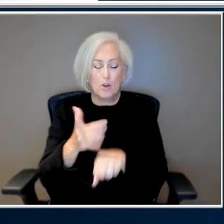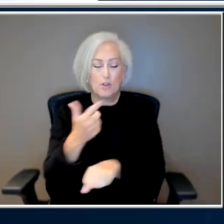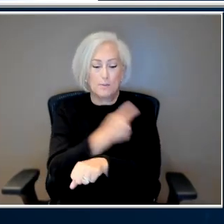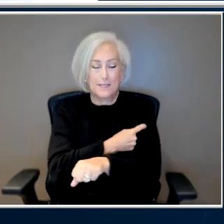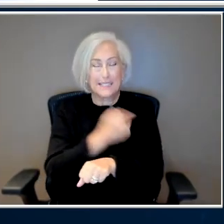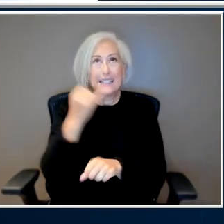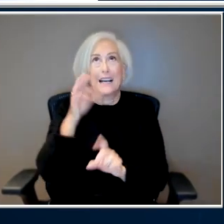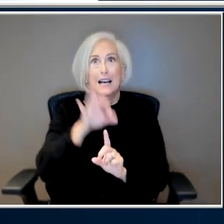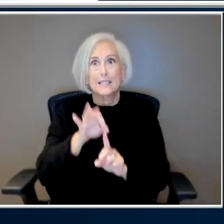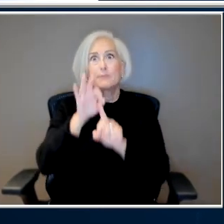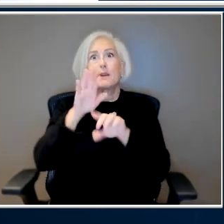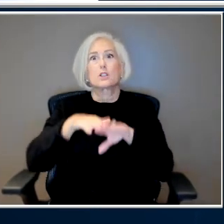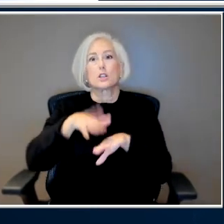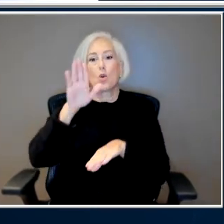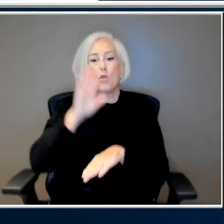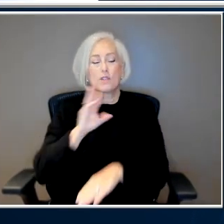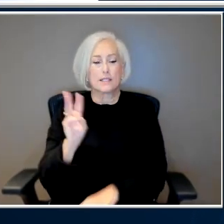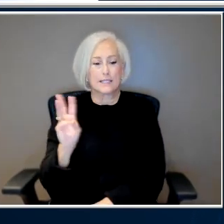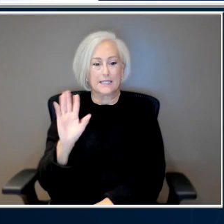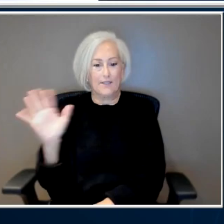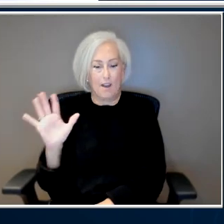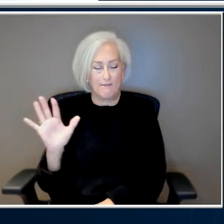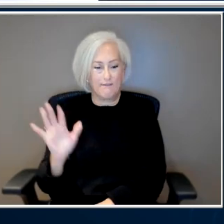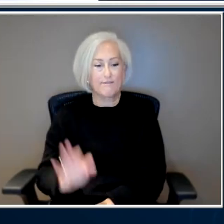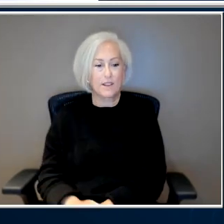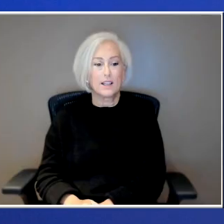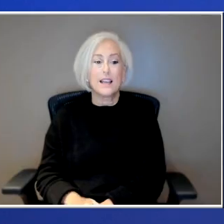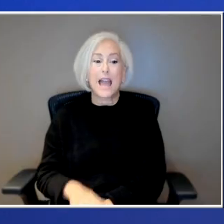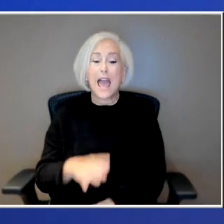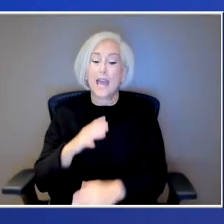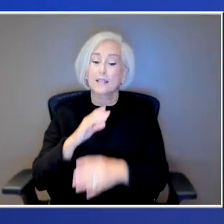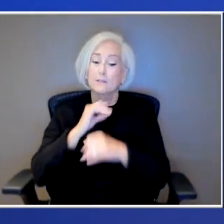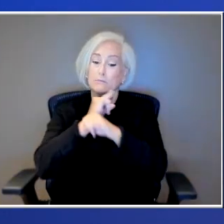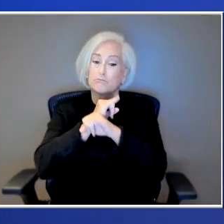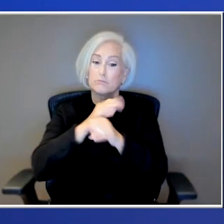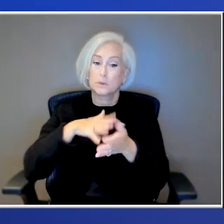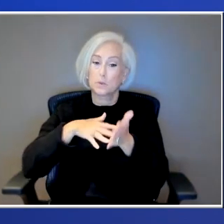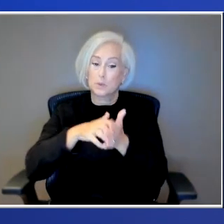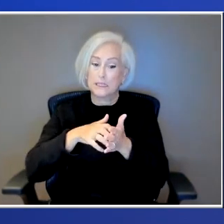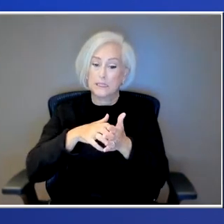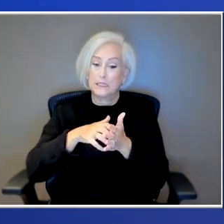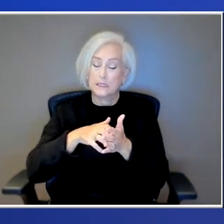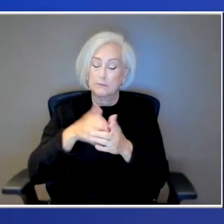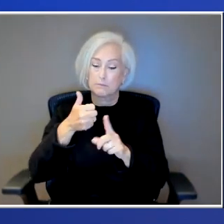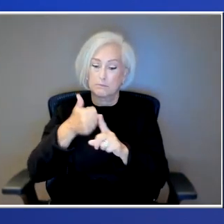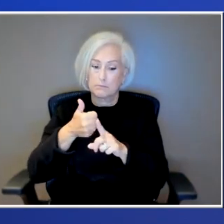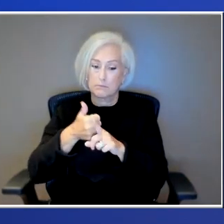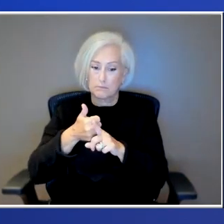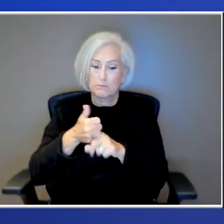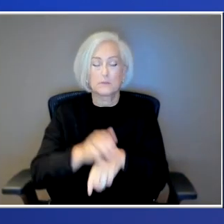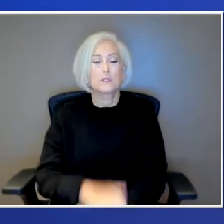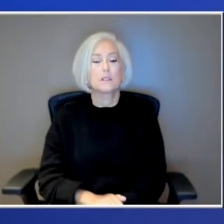and immunocompromised. Yeah, and I think for that last point about the immunocompromised population, the CDC is using what they call